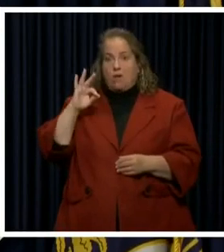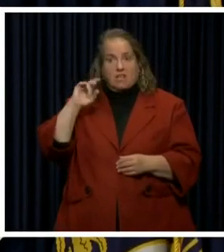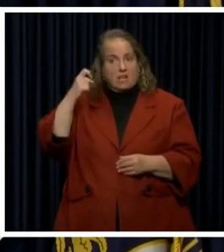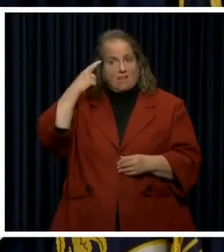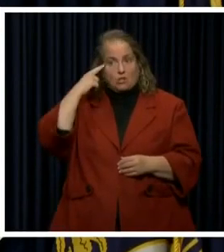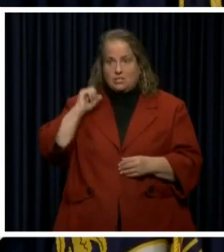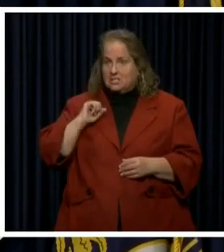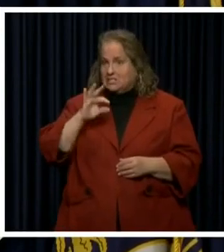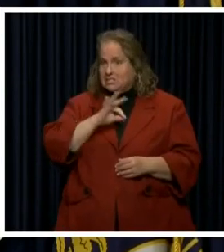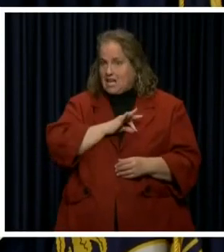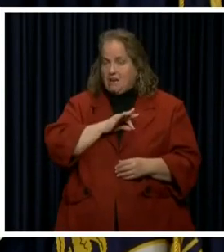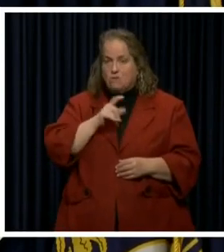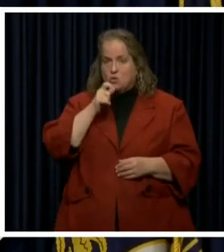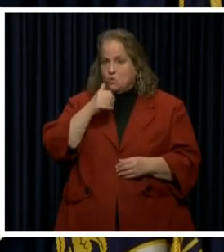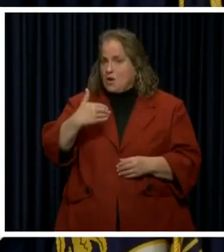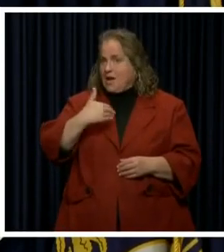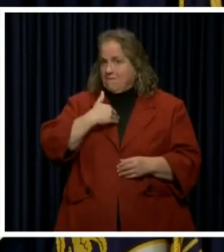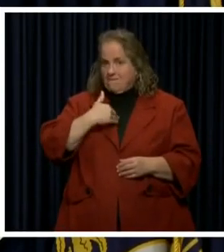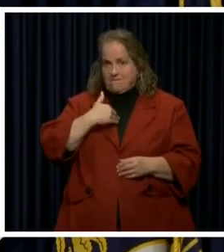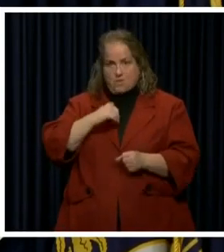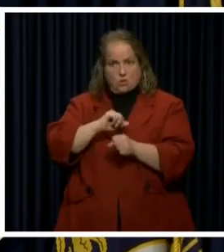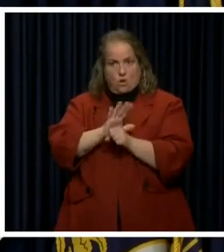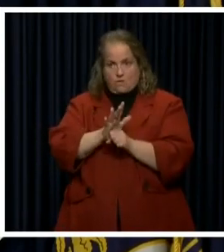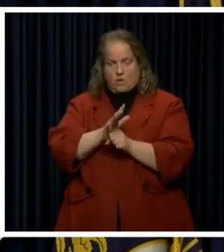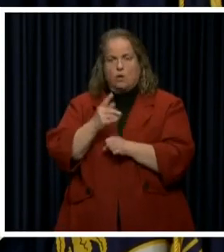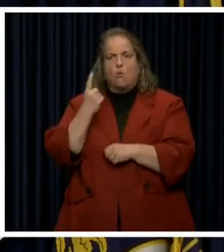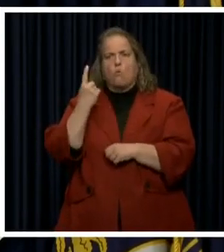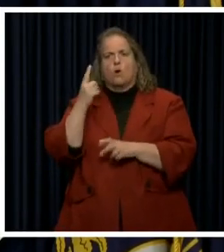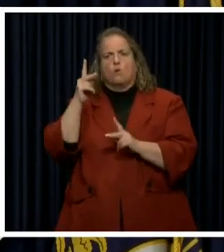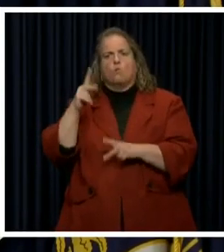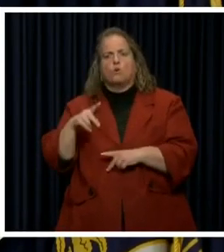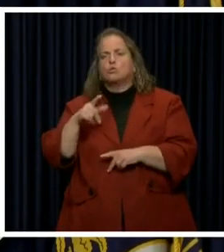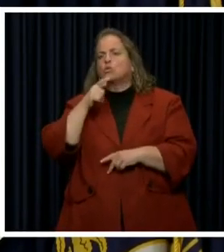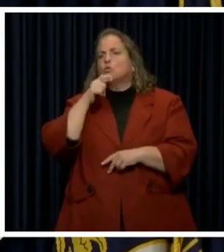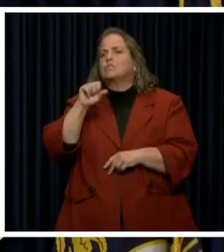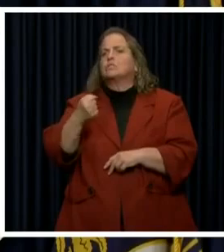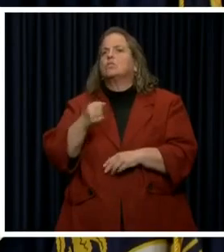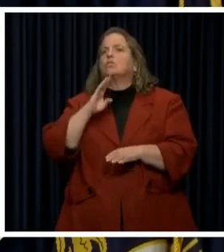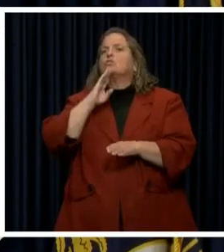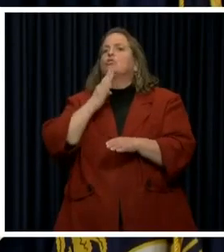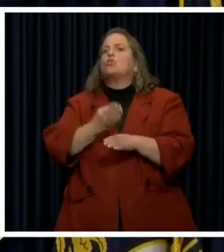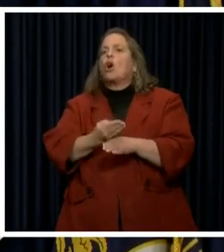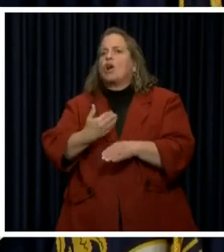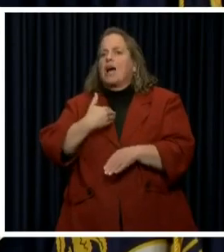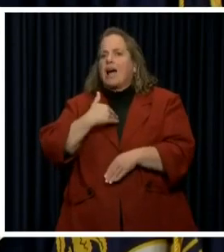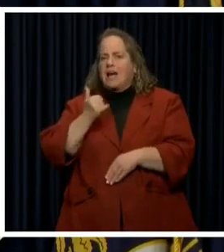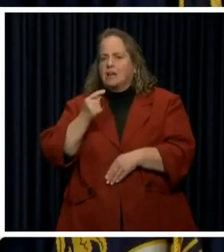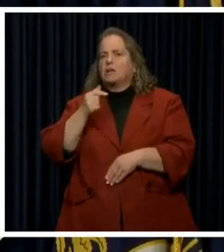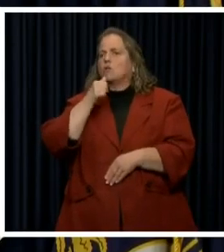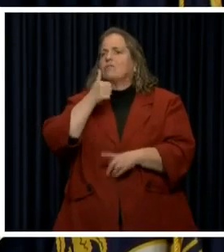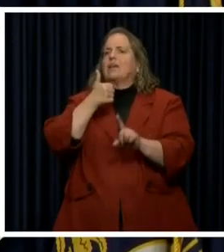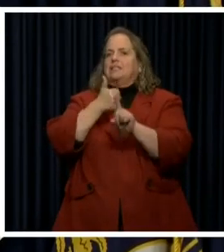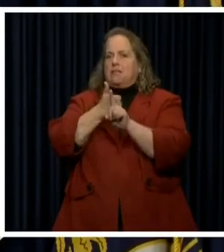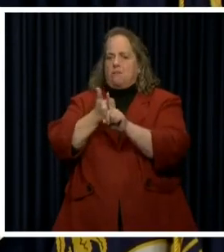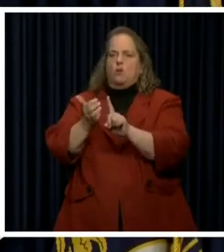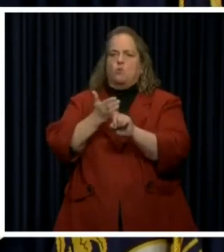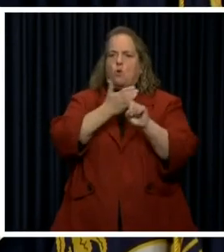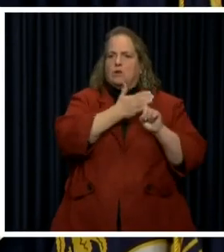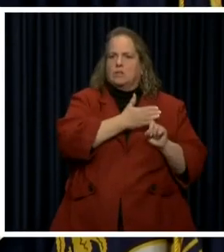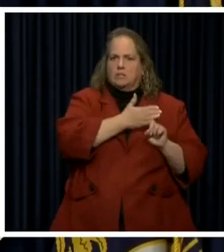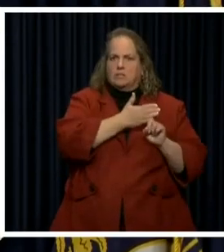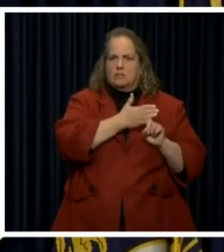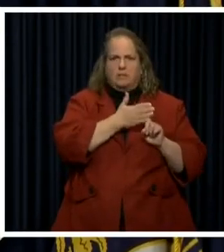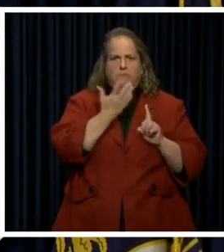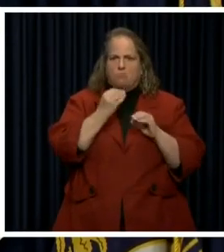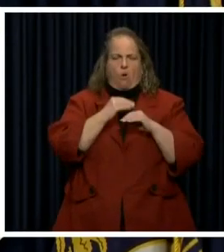staff who have tested positive. We had one individual whose daughter tested positive who self-quarantined. It was actually more than